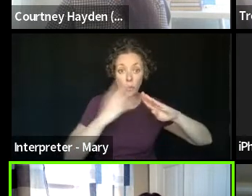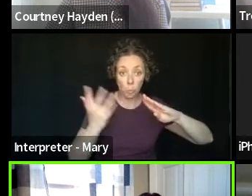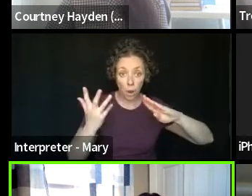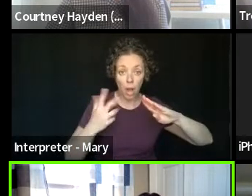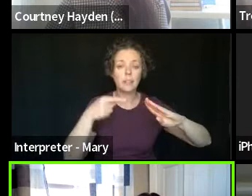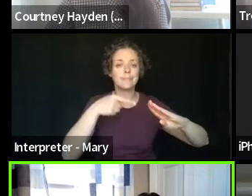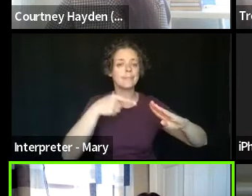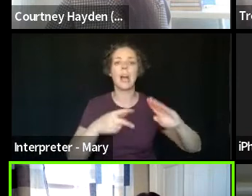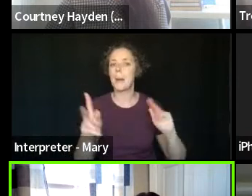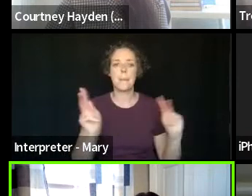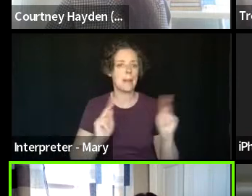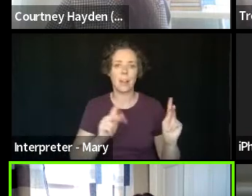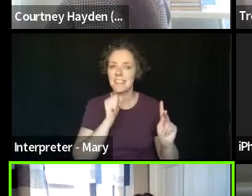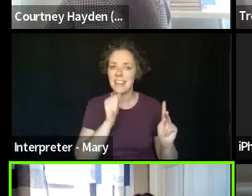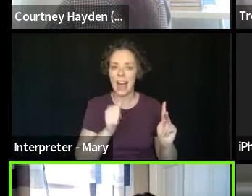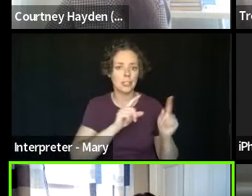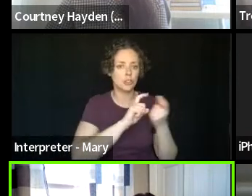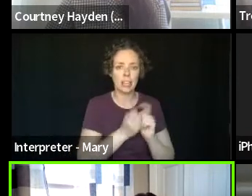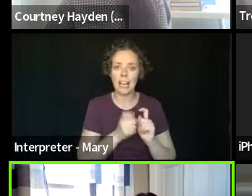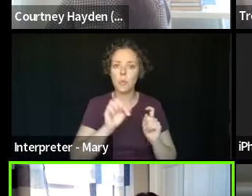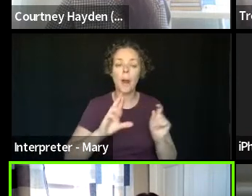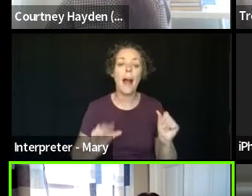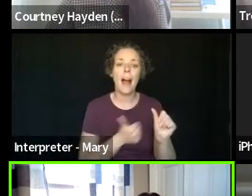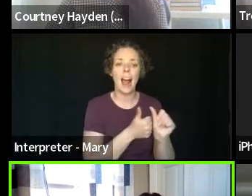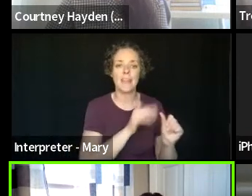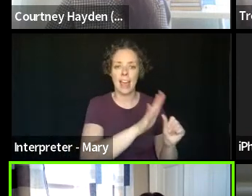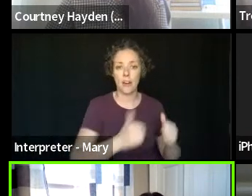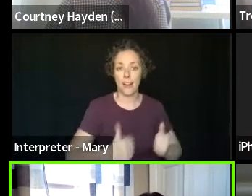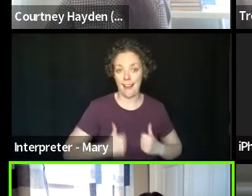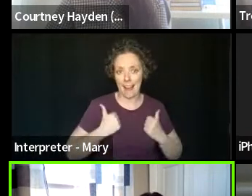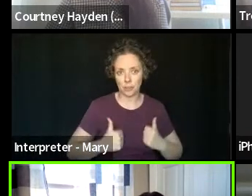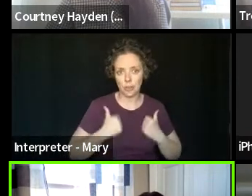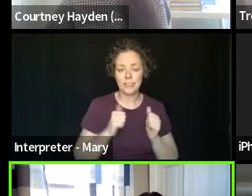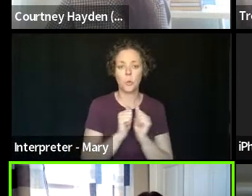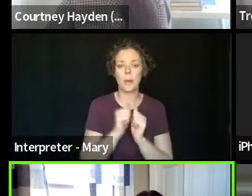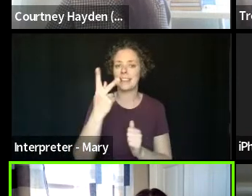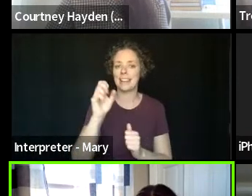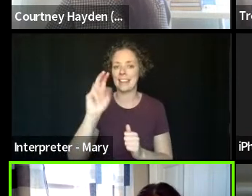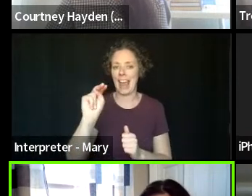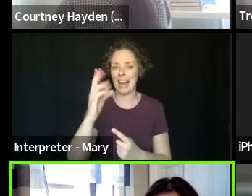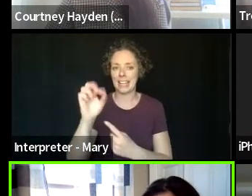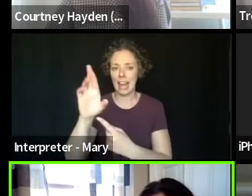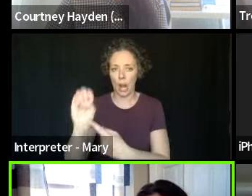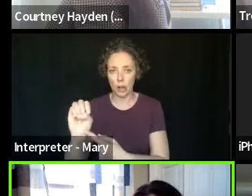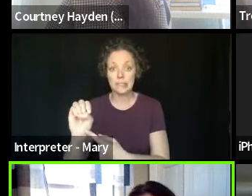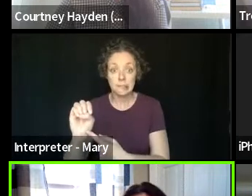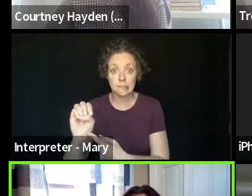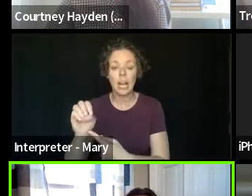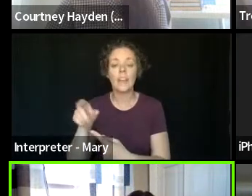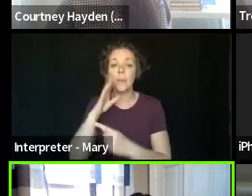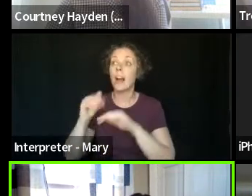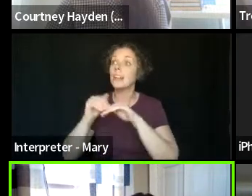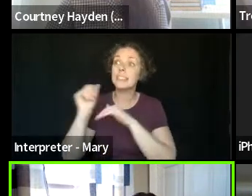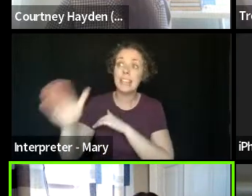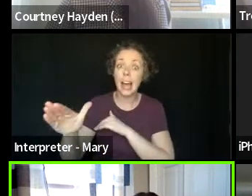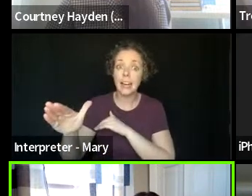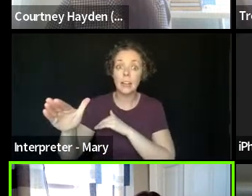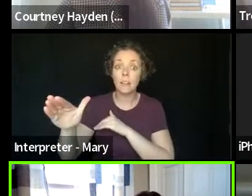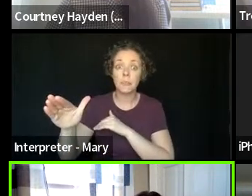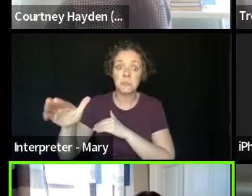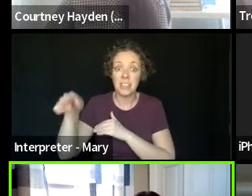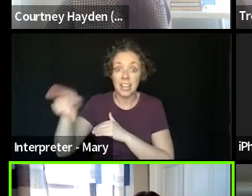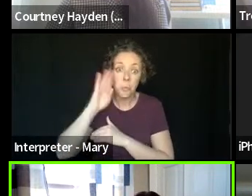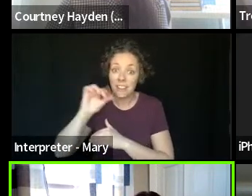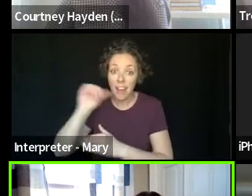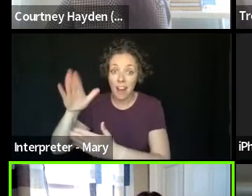folks have not updated their address with Cancer. So Cancer will send the information to the address they have, and then people will know